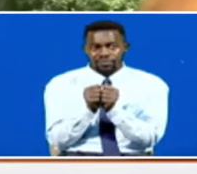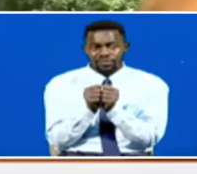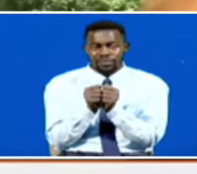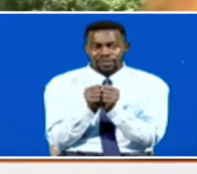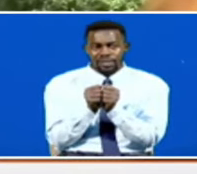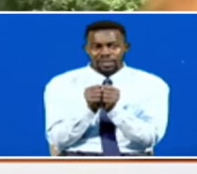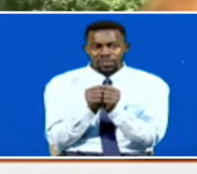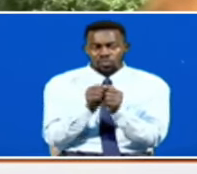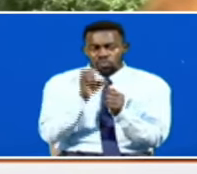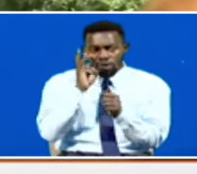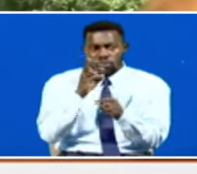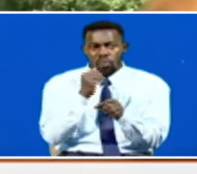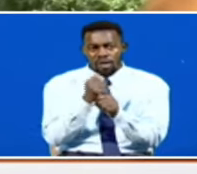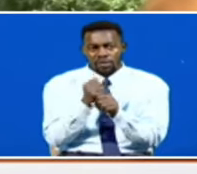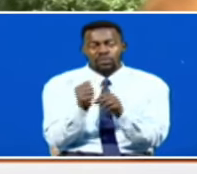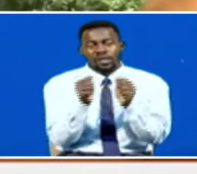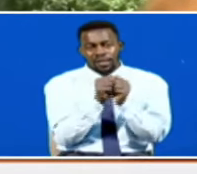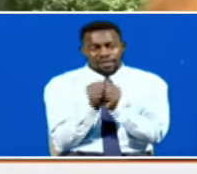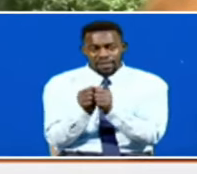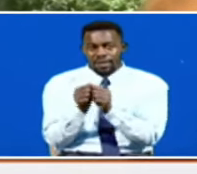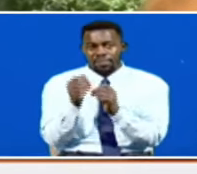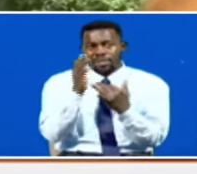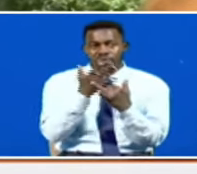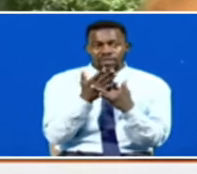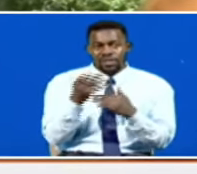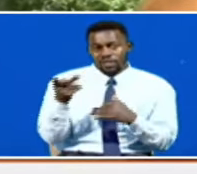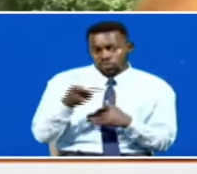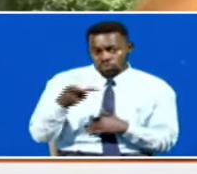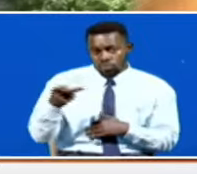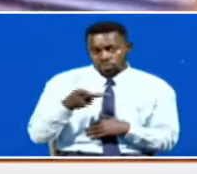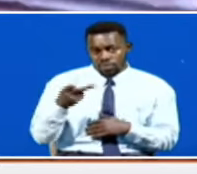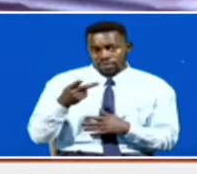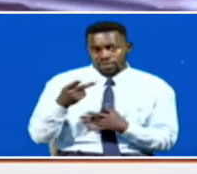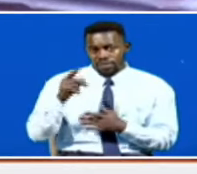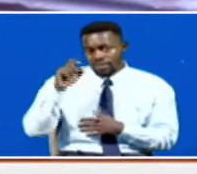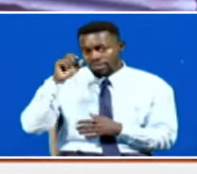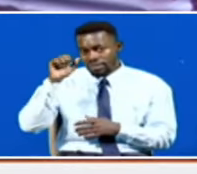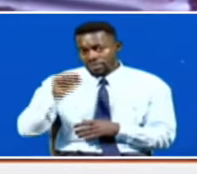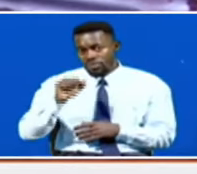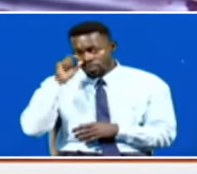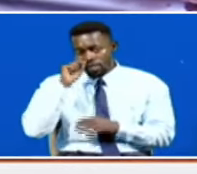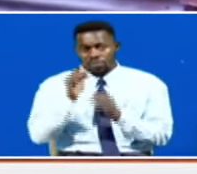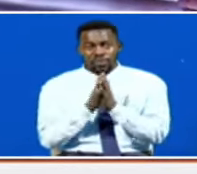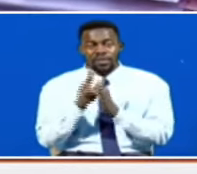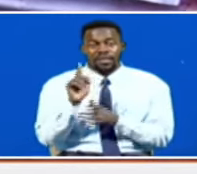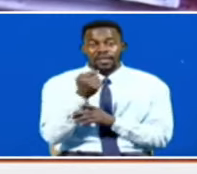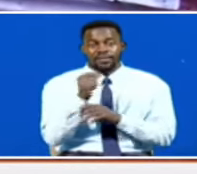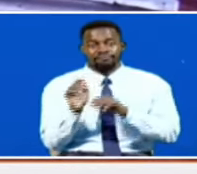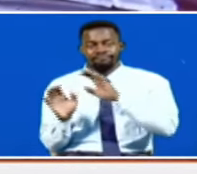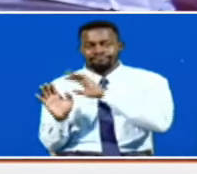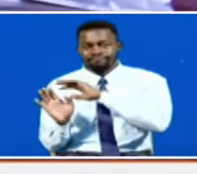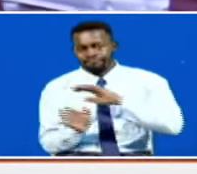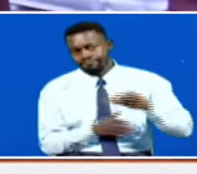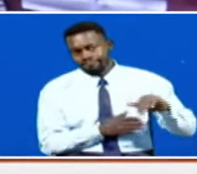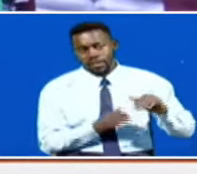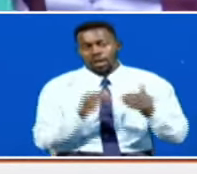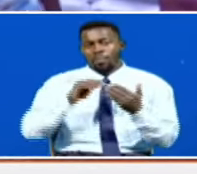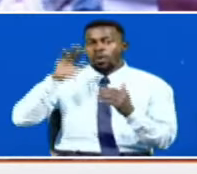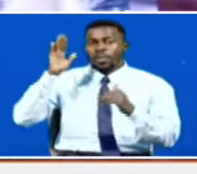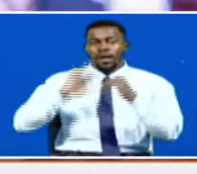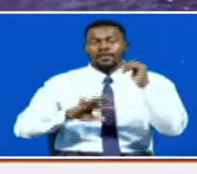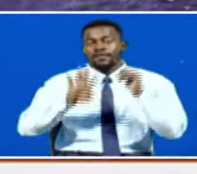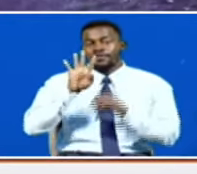across our border, Republic of Kenya and South Sudan. Away from that story, more than